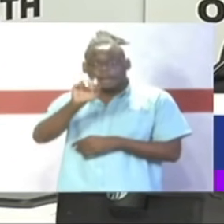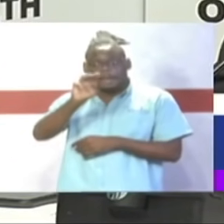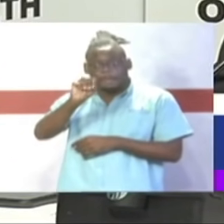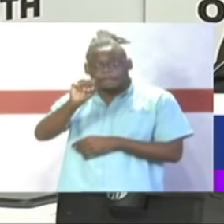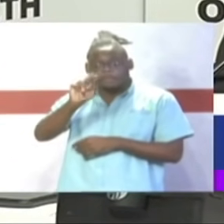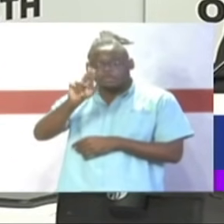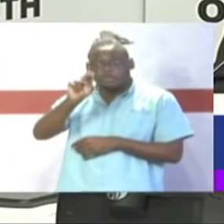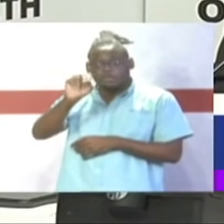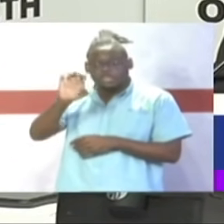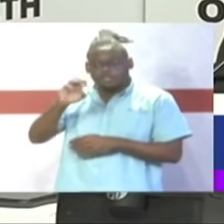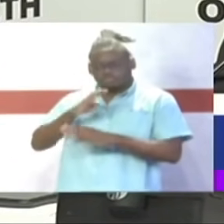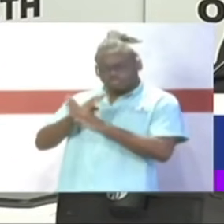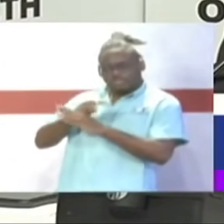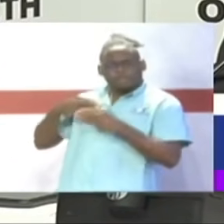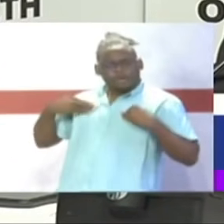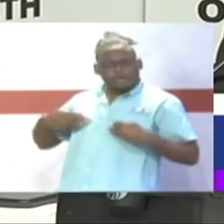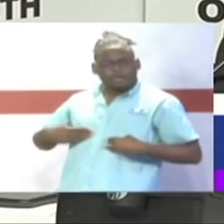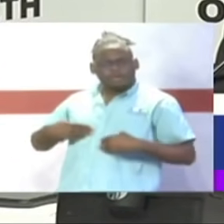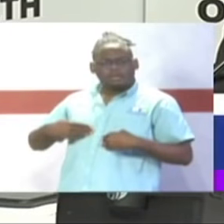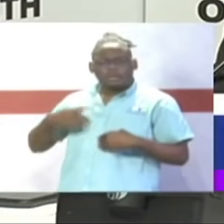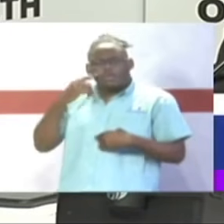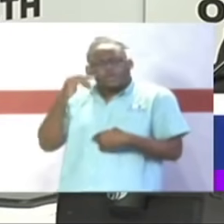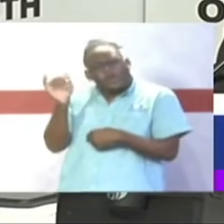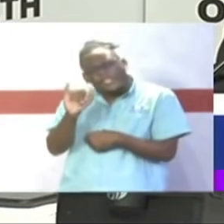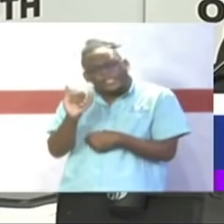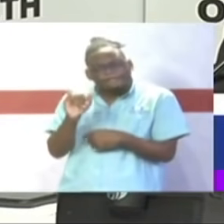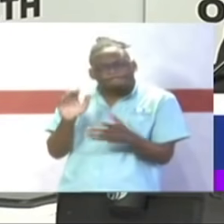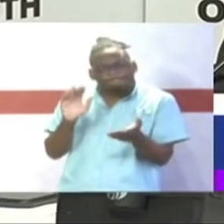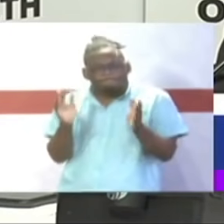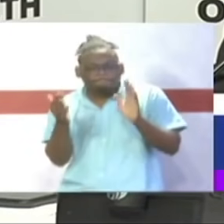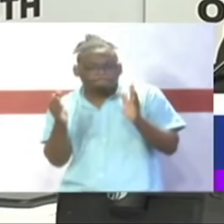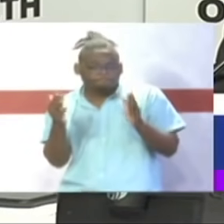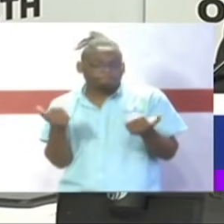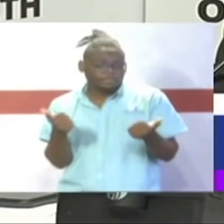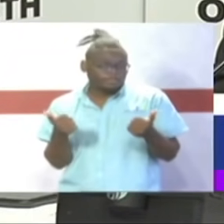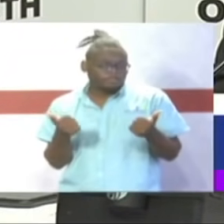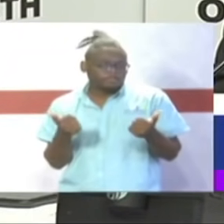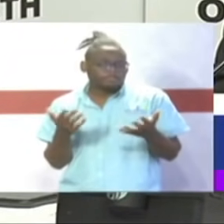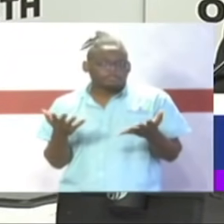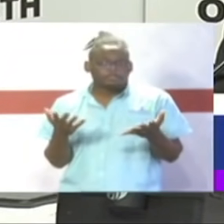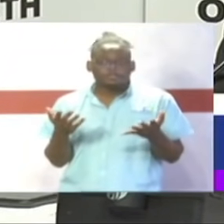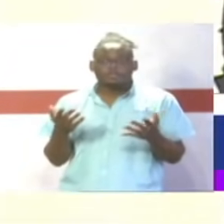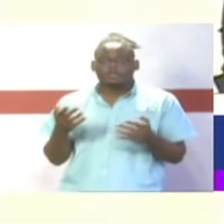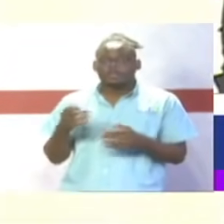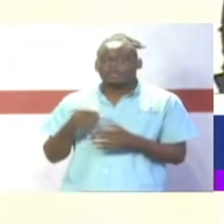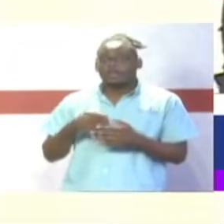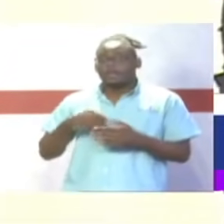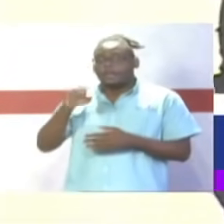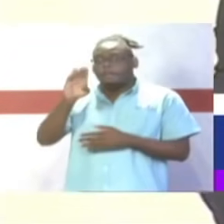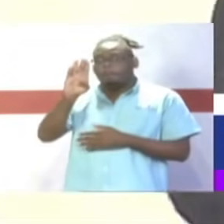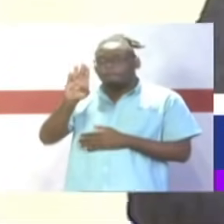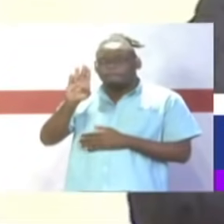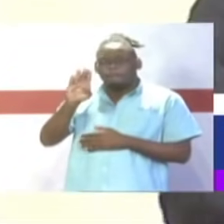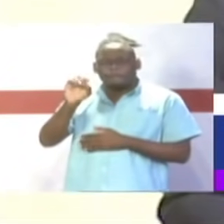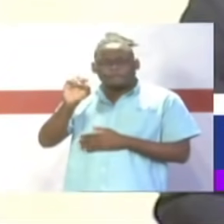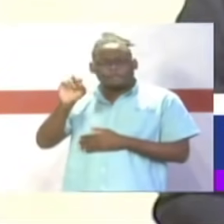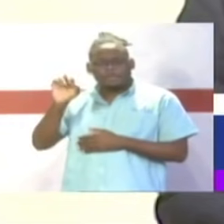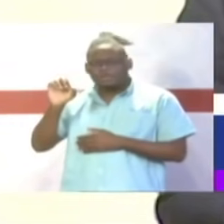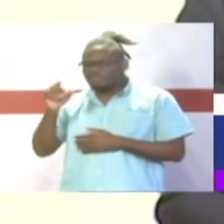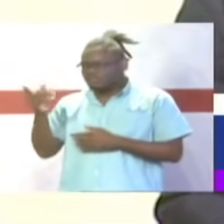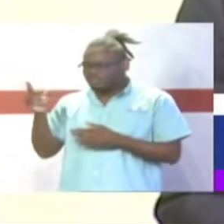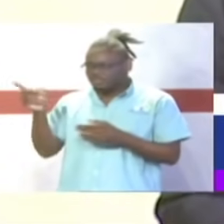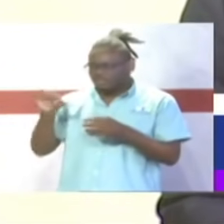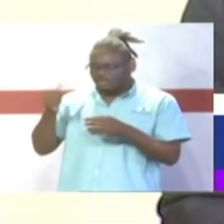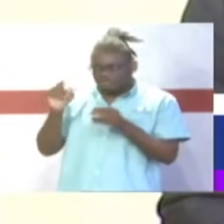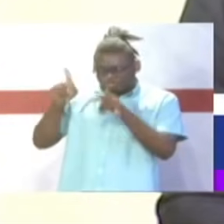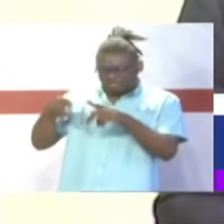particular group. Dr. Boyce, I think, wanted to go into a little more detail with your question as it relates to HIV. Dr. Boyce? Hi, good morning,